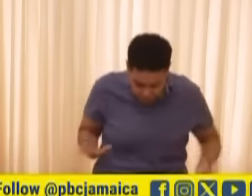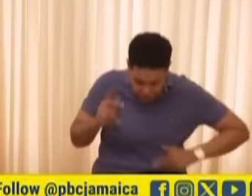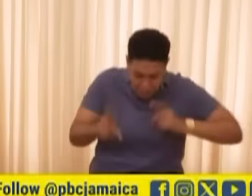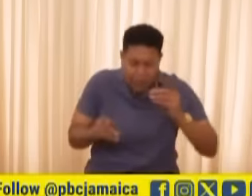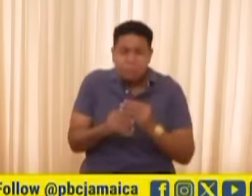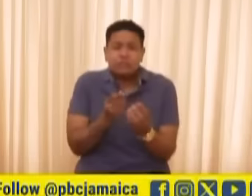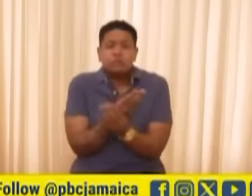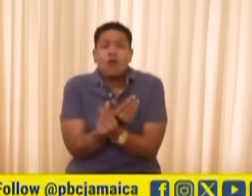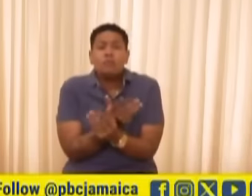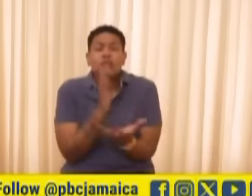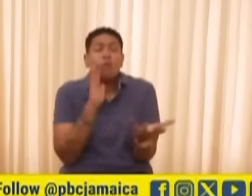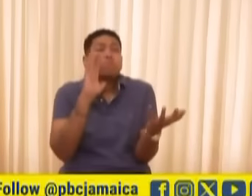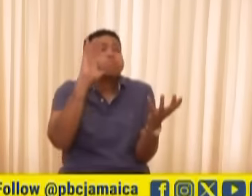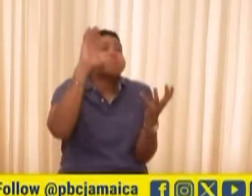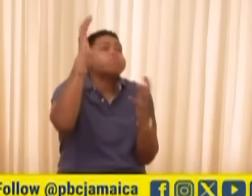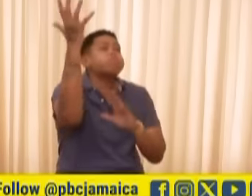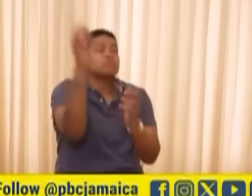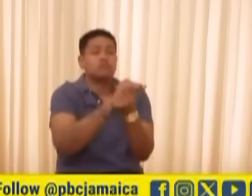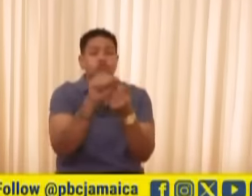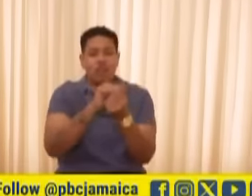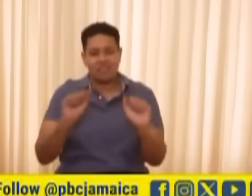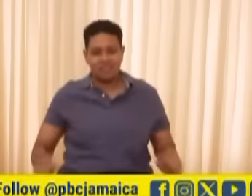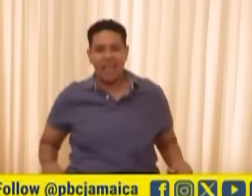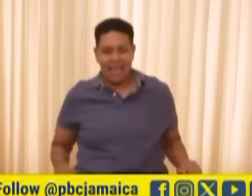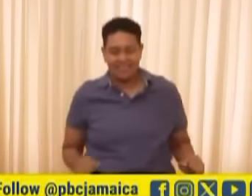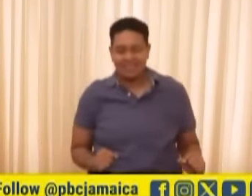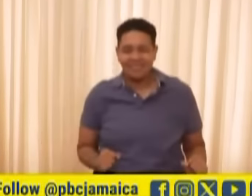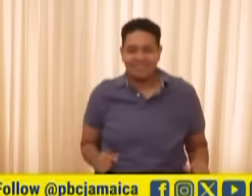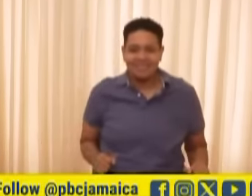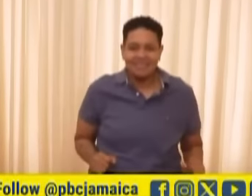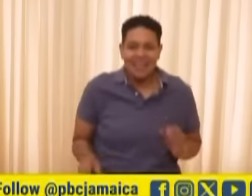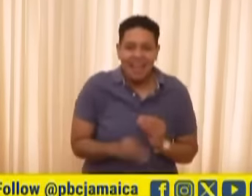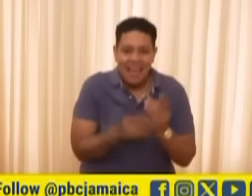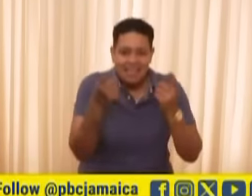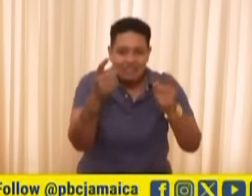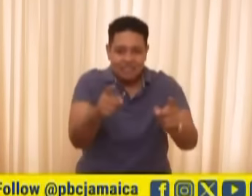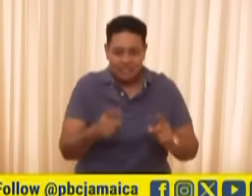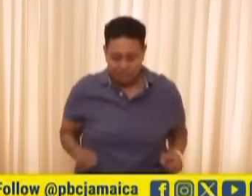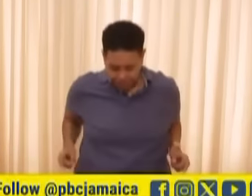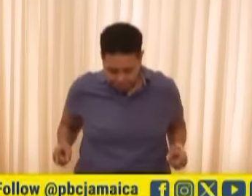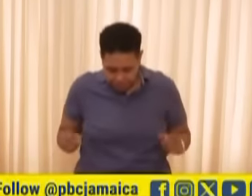people's property, and can result